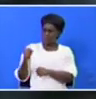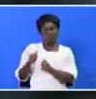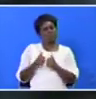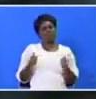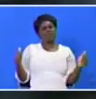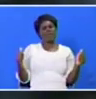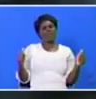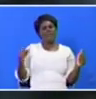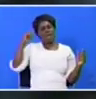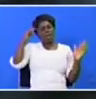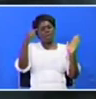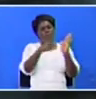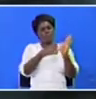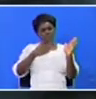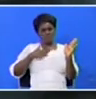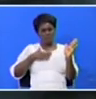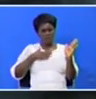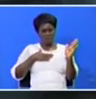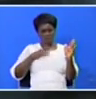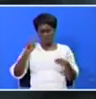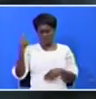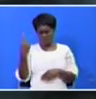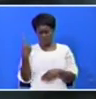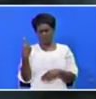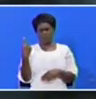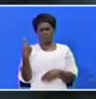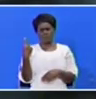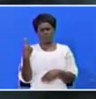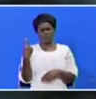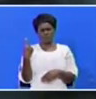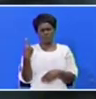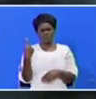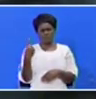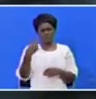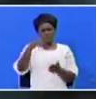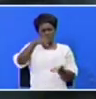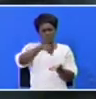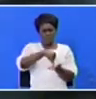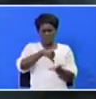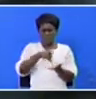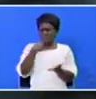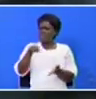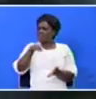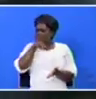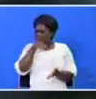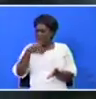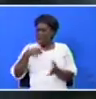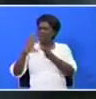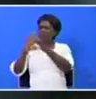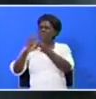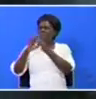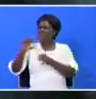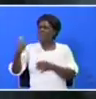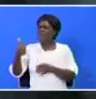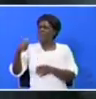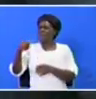Our point was this, and to answer him also. First of all, bringing and alleging that Raila has an association with another firm who